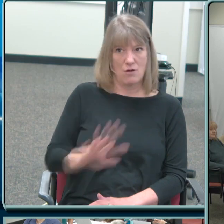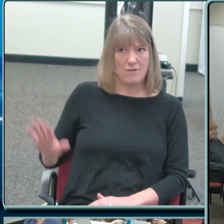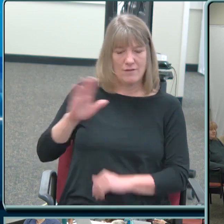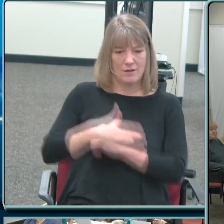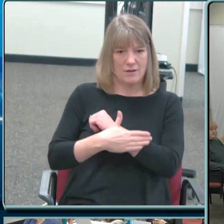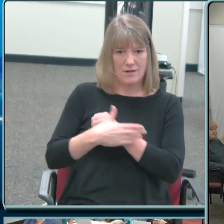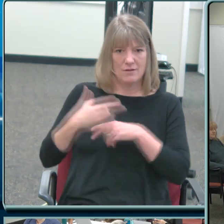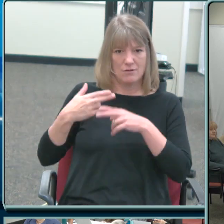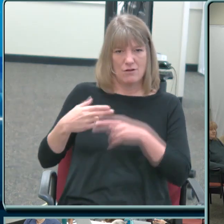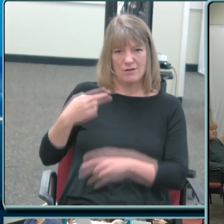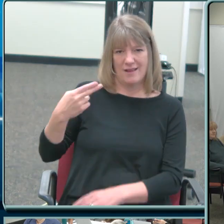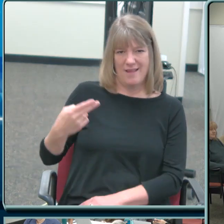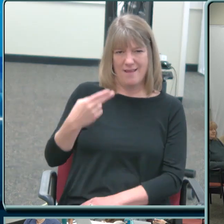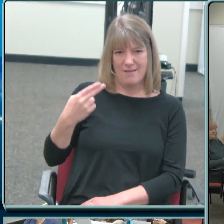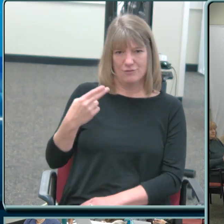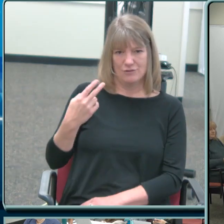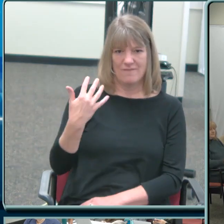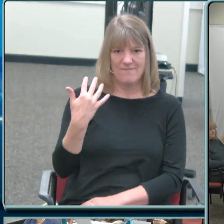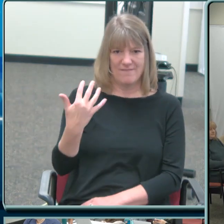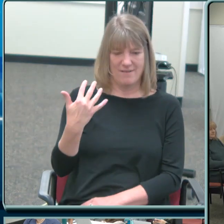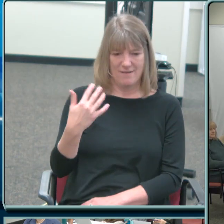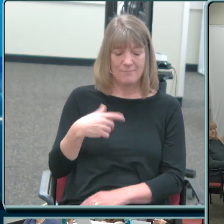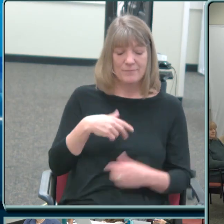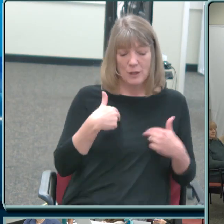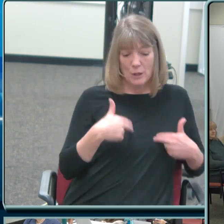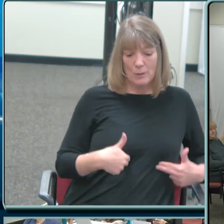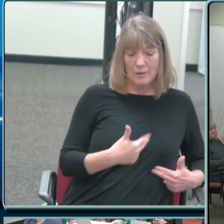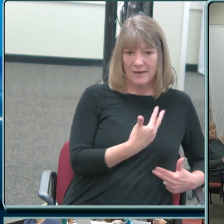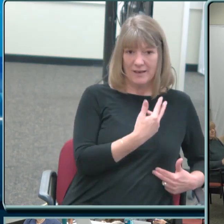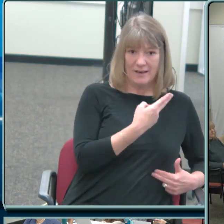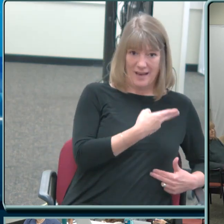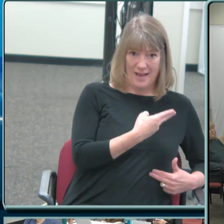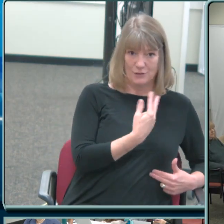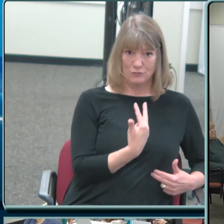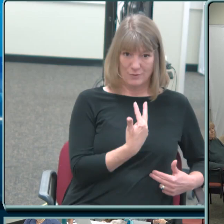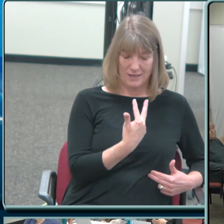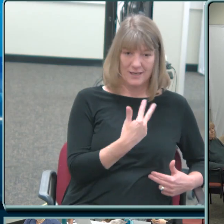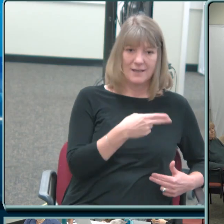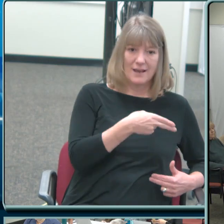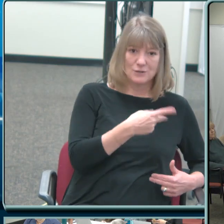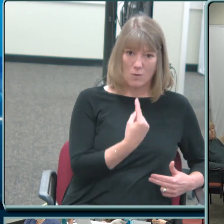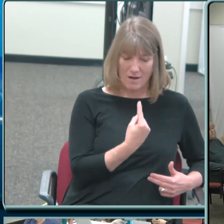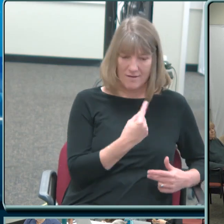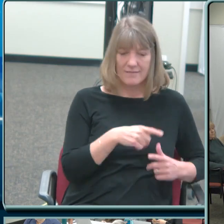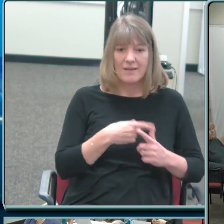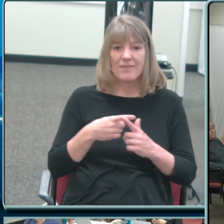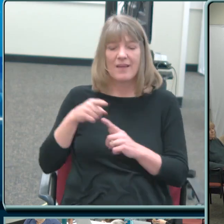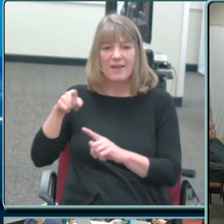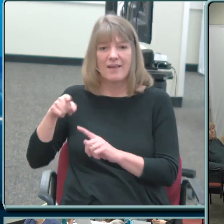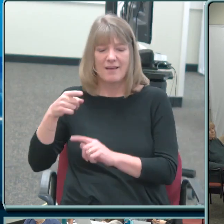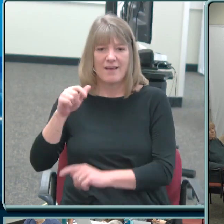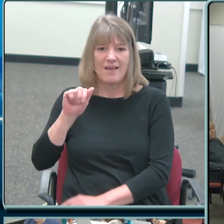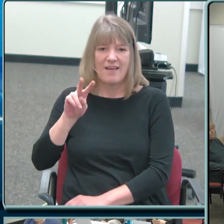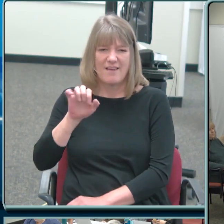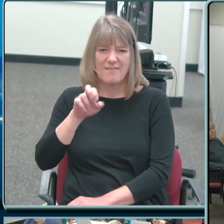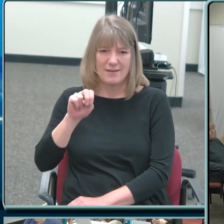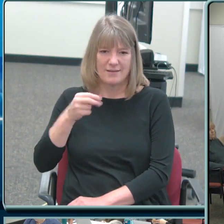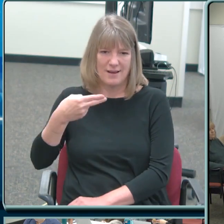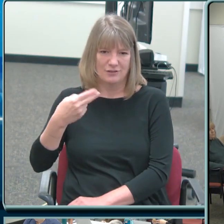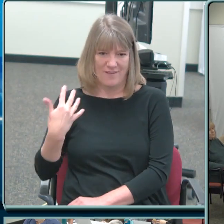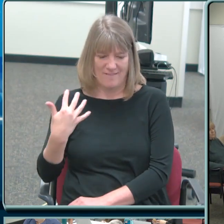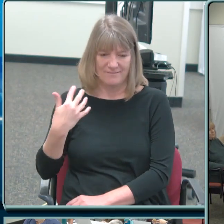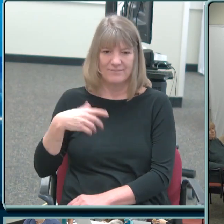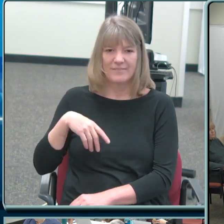called H5, right? So the human is called H3, H1. The avian influenza is labeled H5, so it's still within